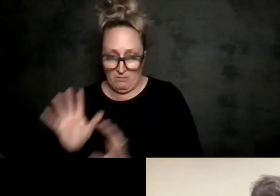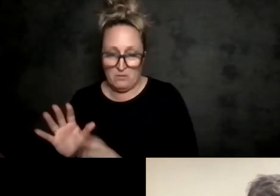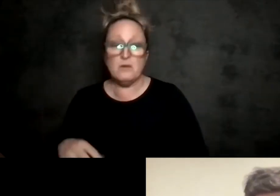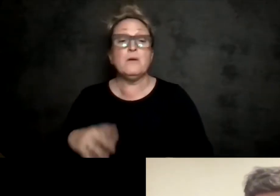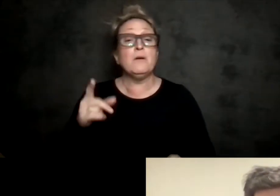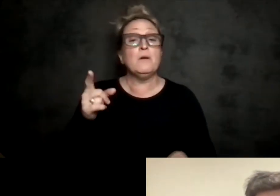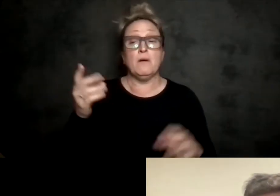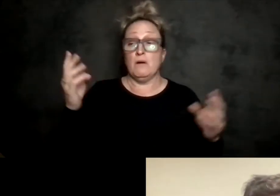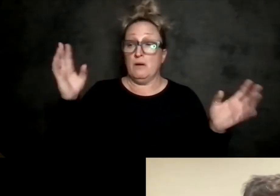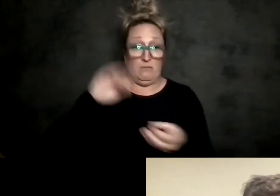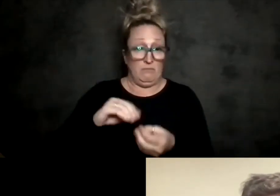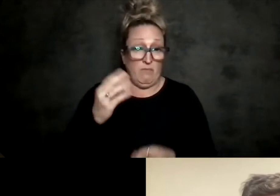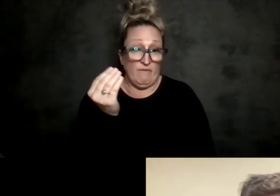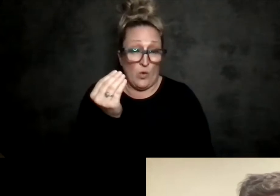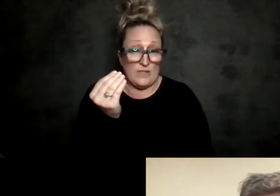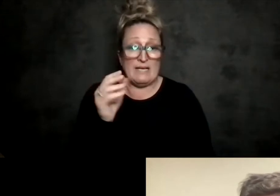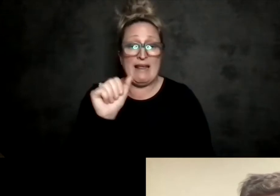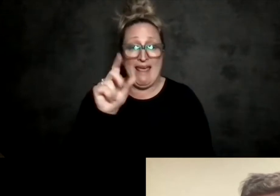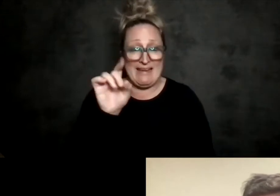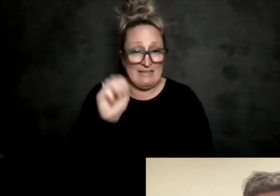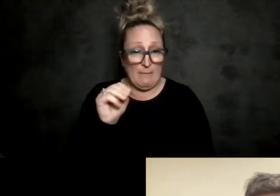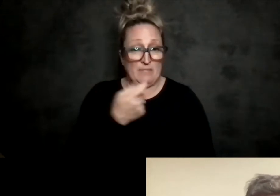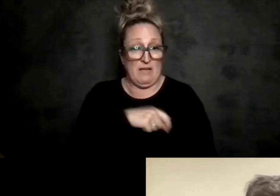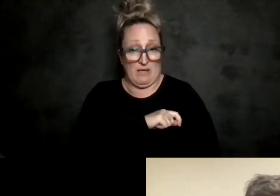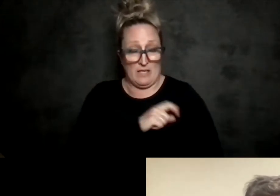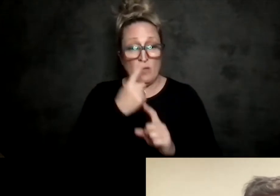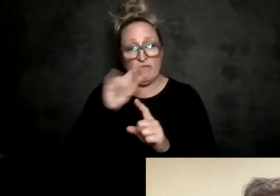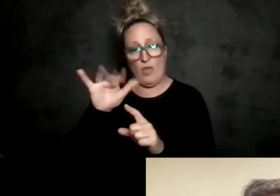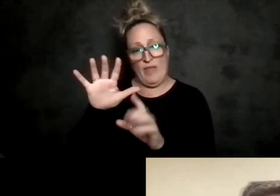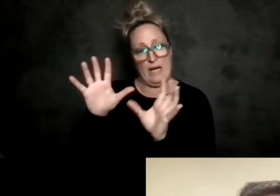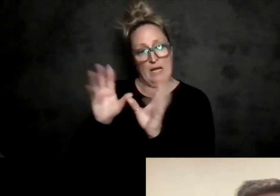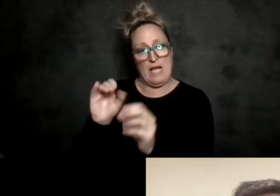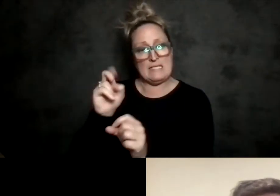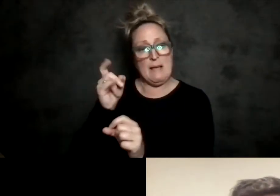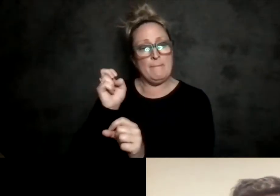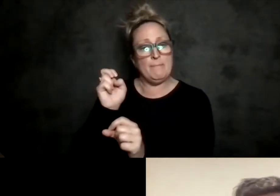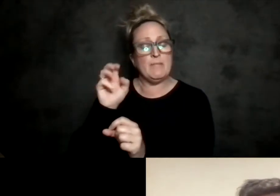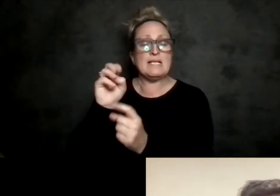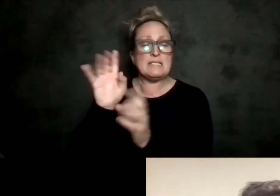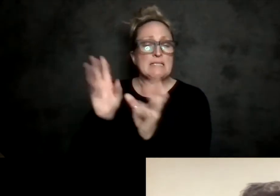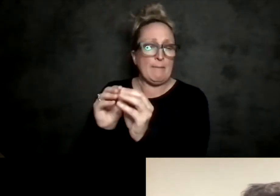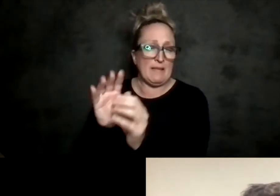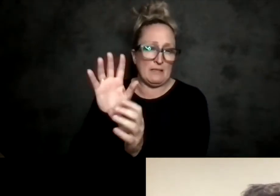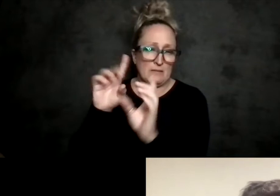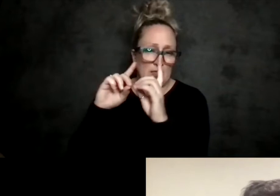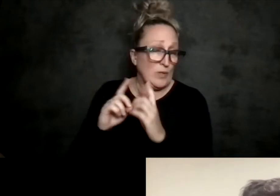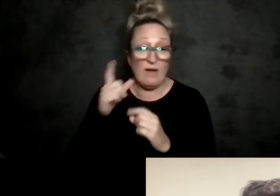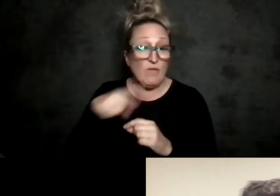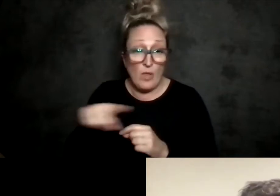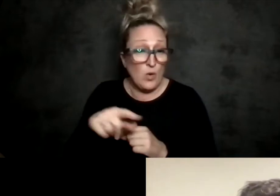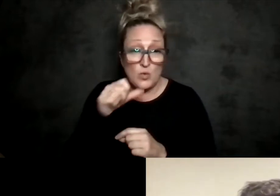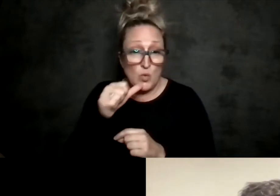those 14 are the ADEM delegates for that assembly district. For all those who did